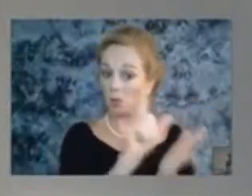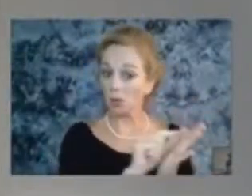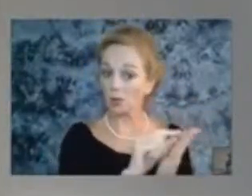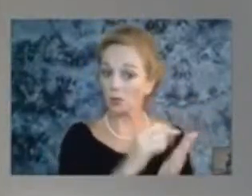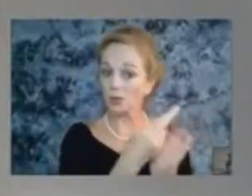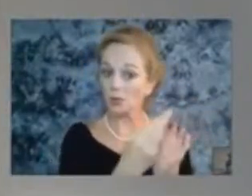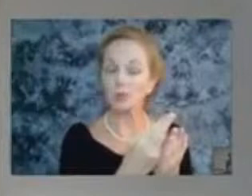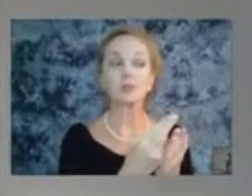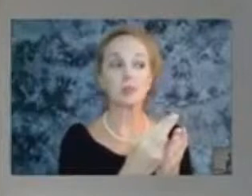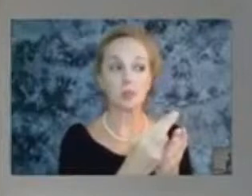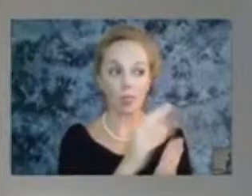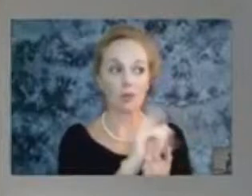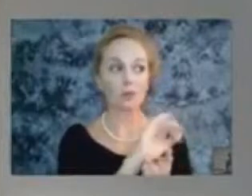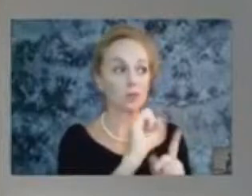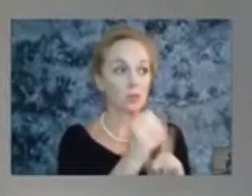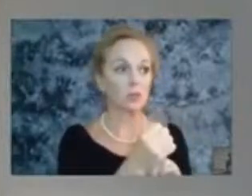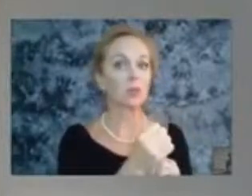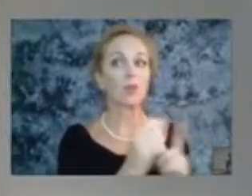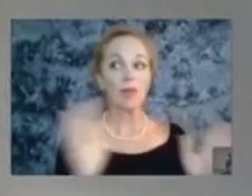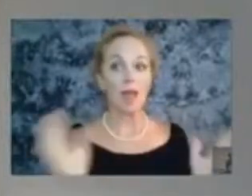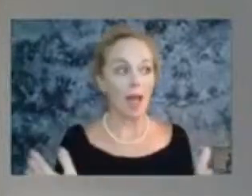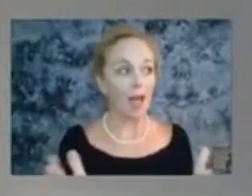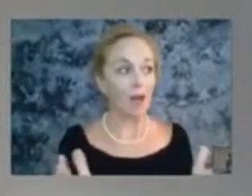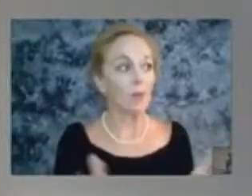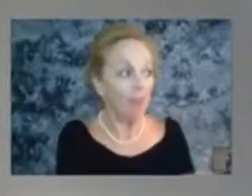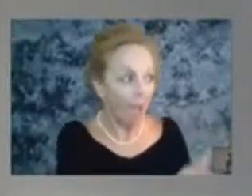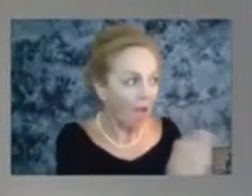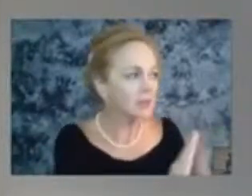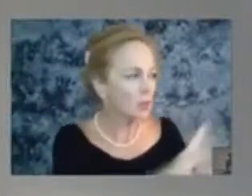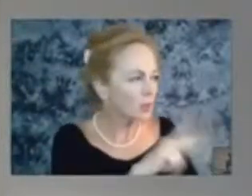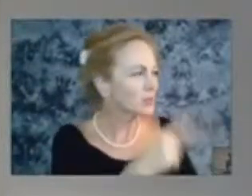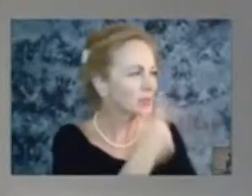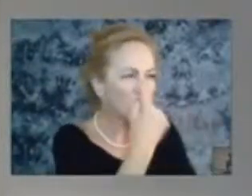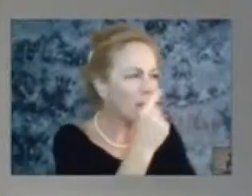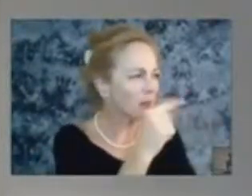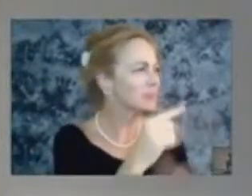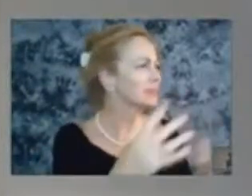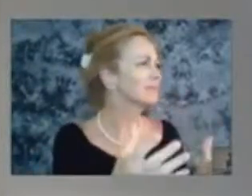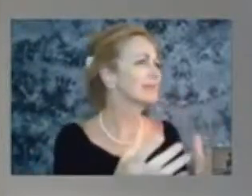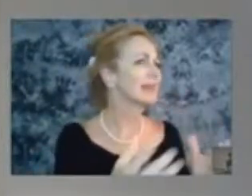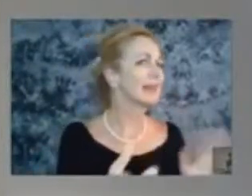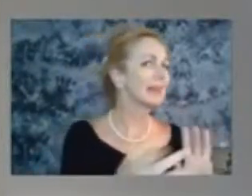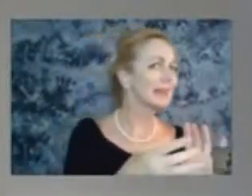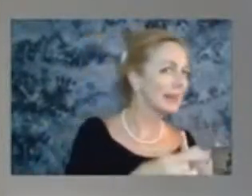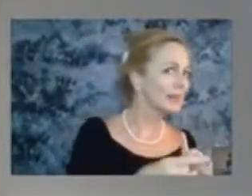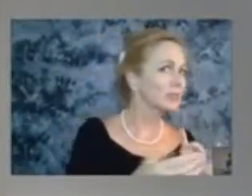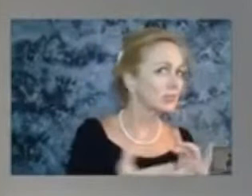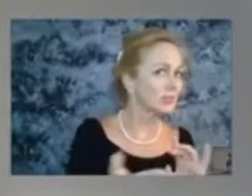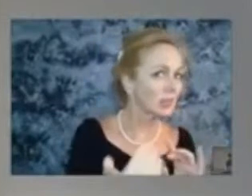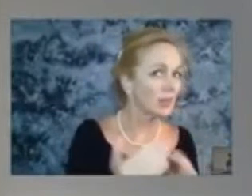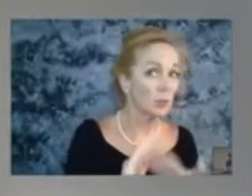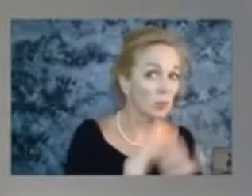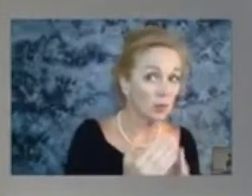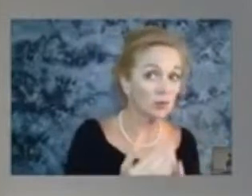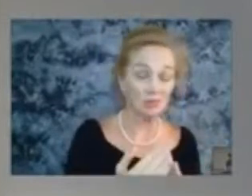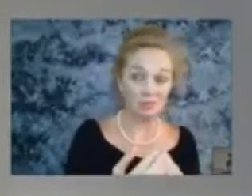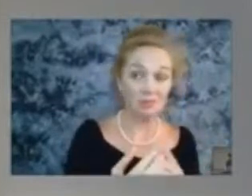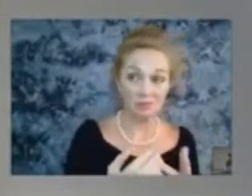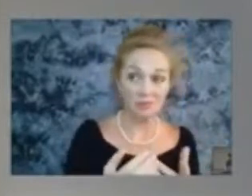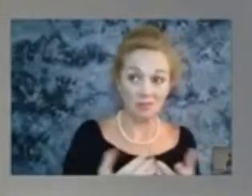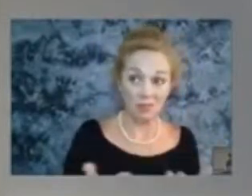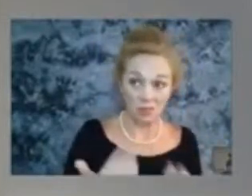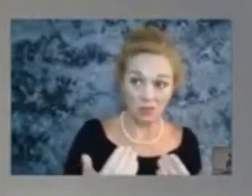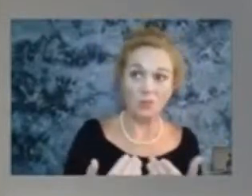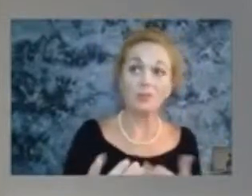our principals to engage their community with asking them that if they're interested in those resources that we have available, that they have an opportunity to pick them